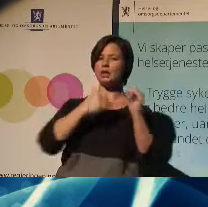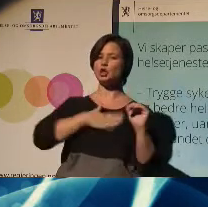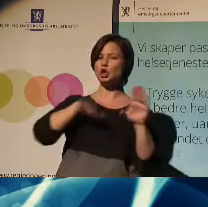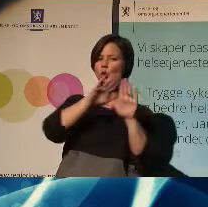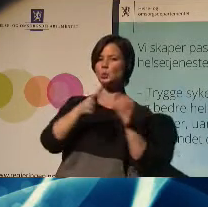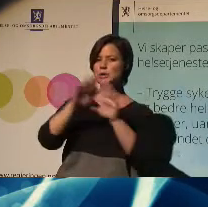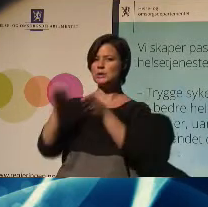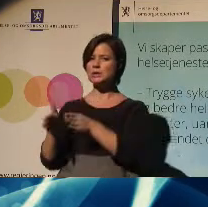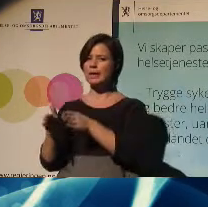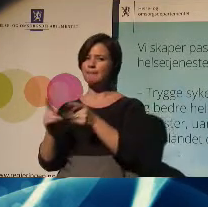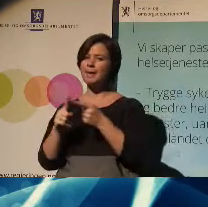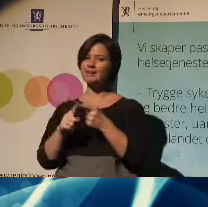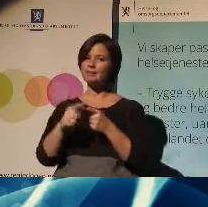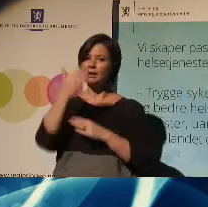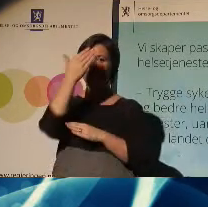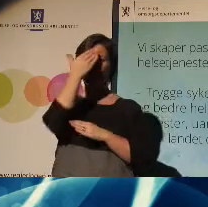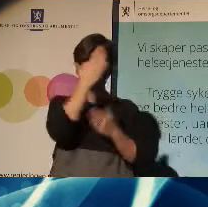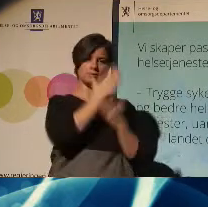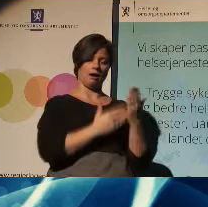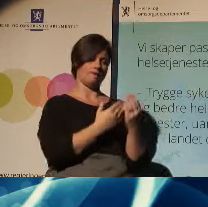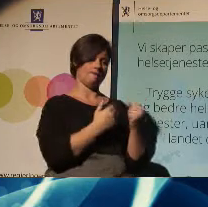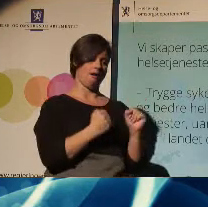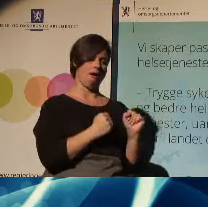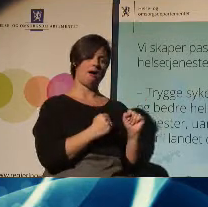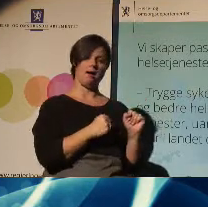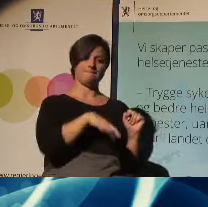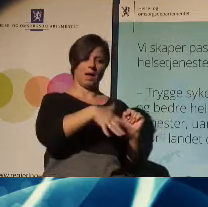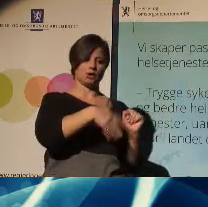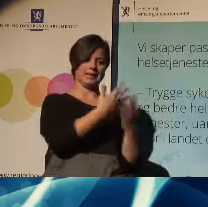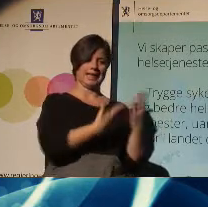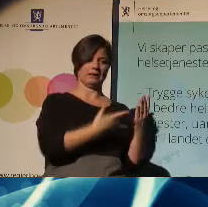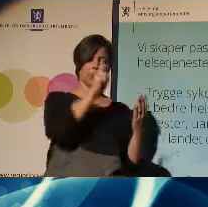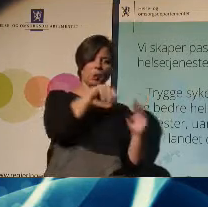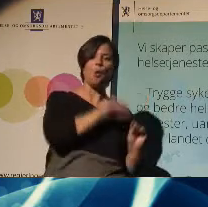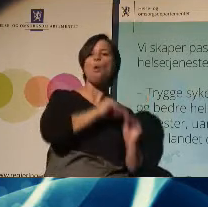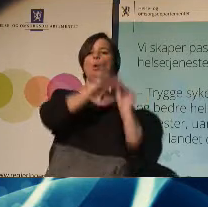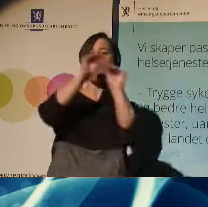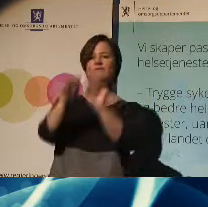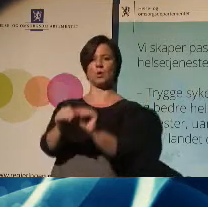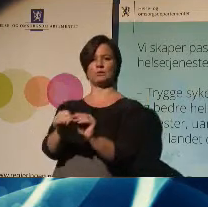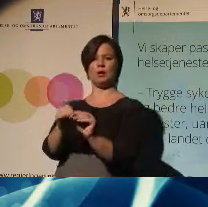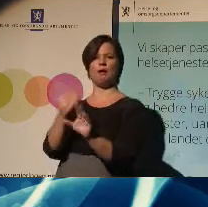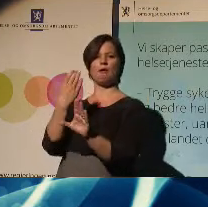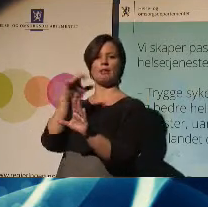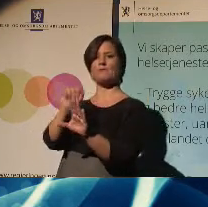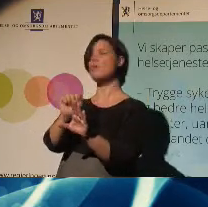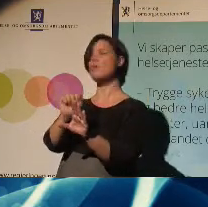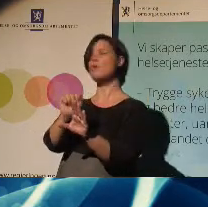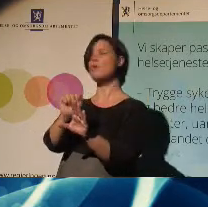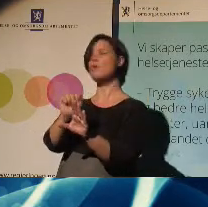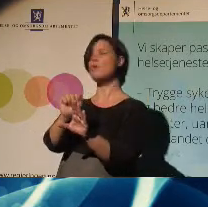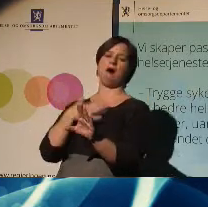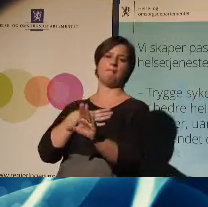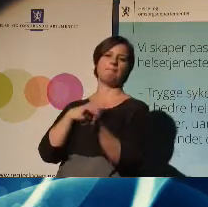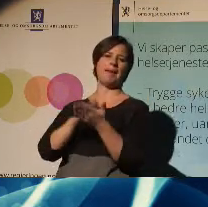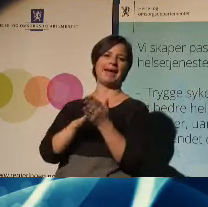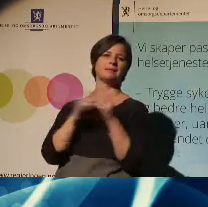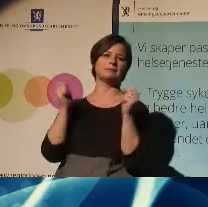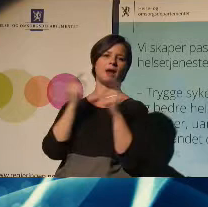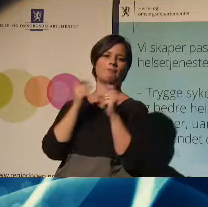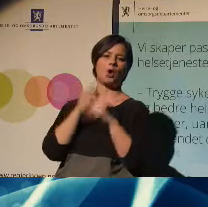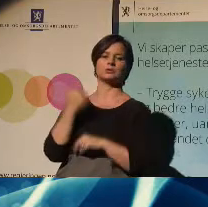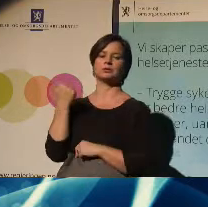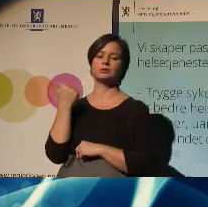basic ingredients of ParkinsonNet could be used in California. And that's why I have this Starbucks slide here. If you